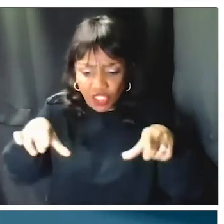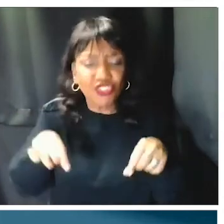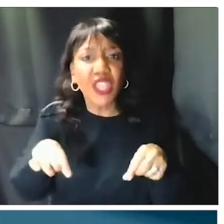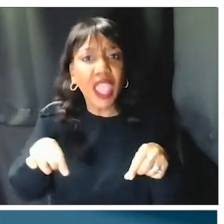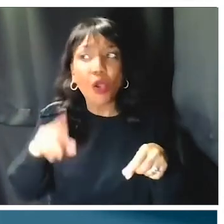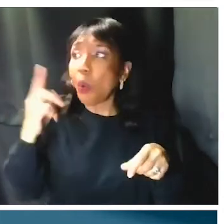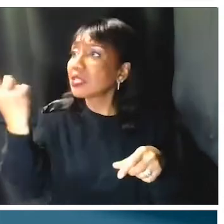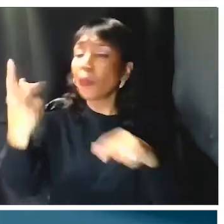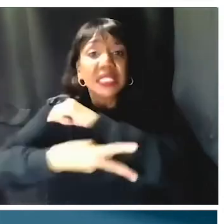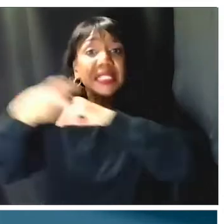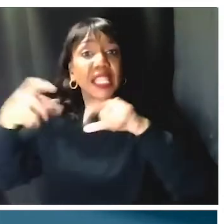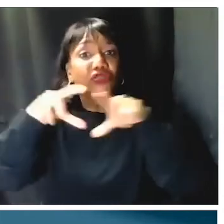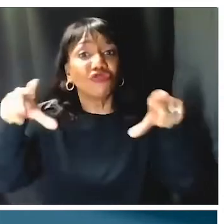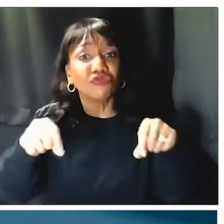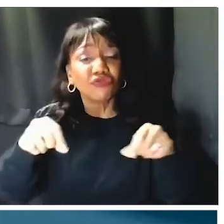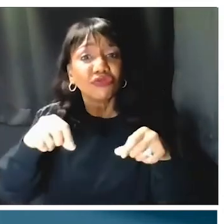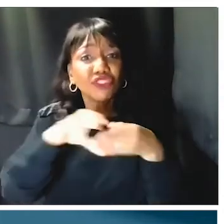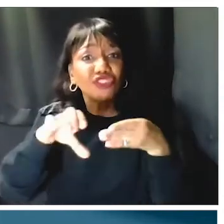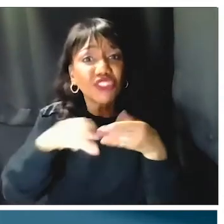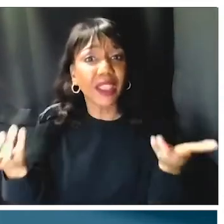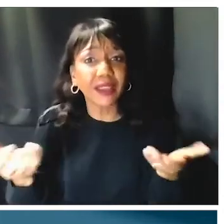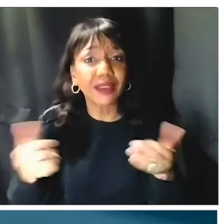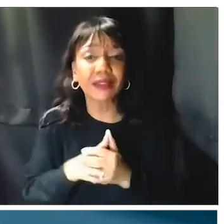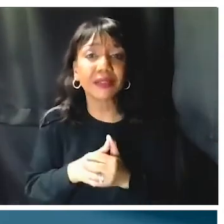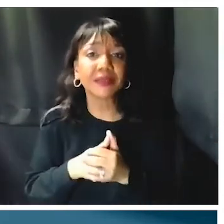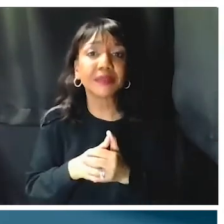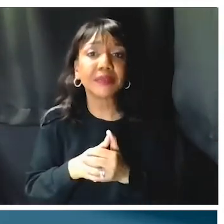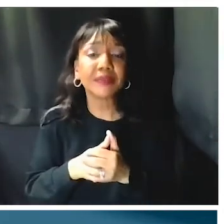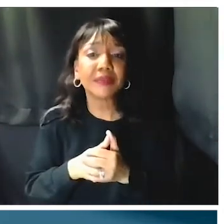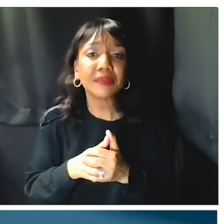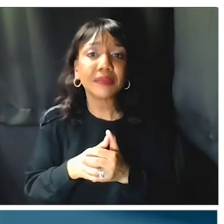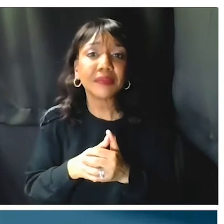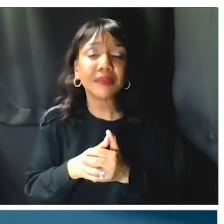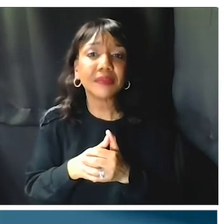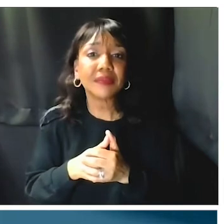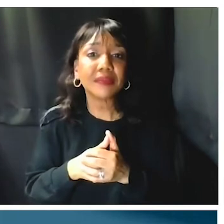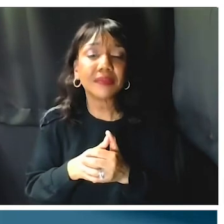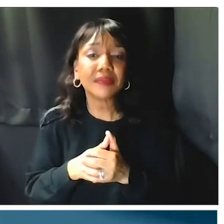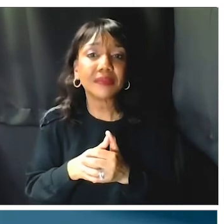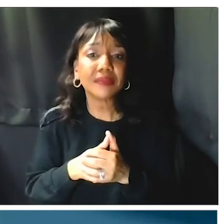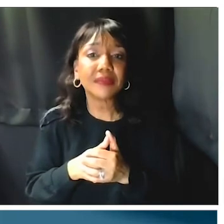it being stolen. Seals for the FDIC and NCUA appear on the right.